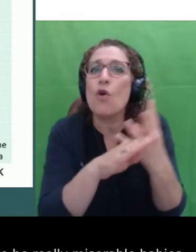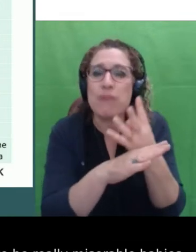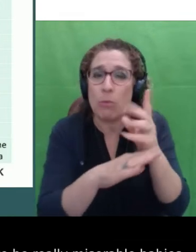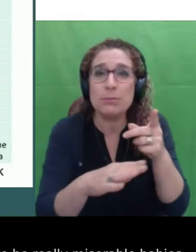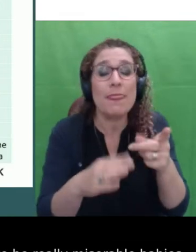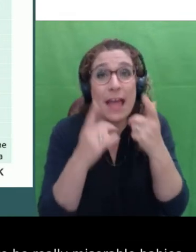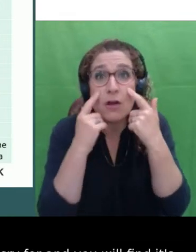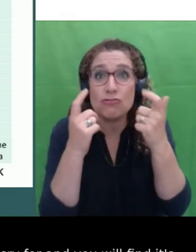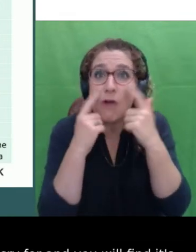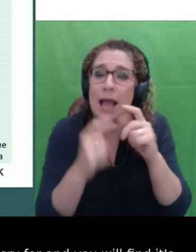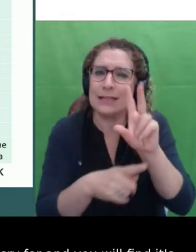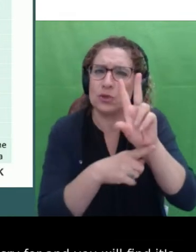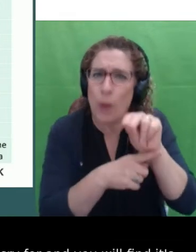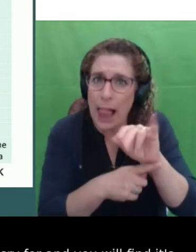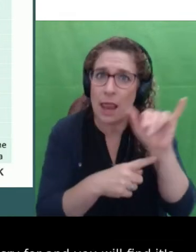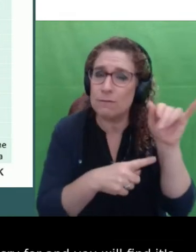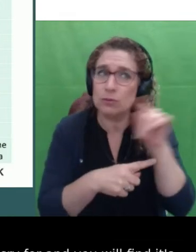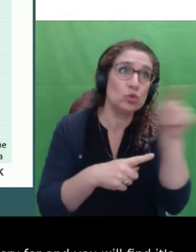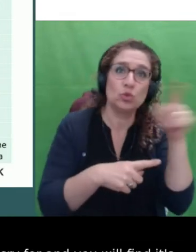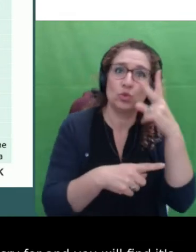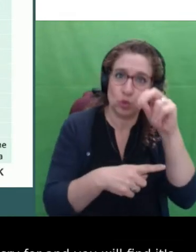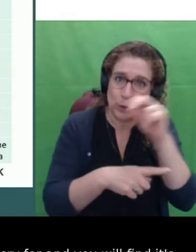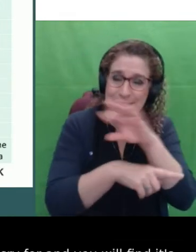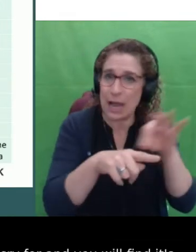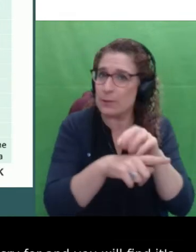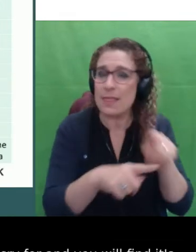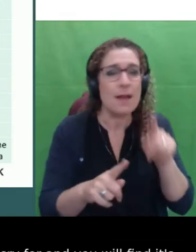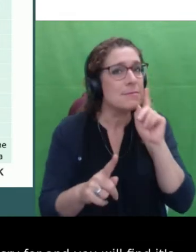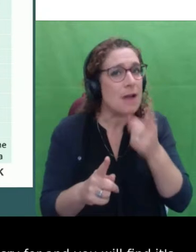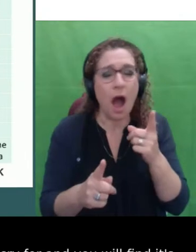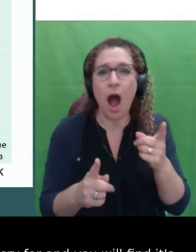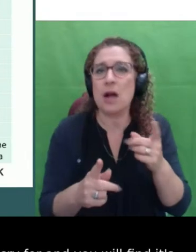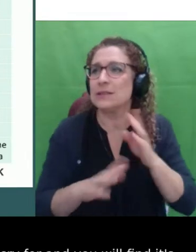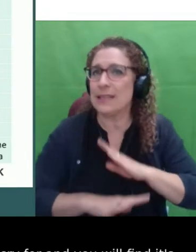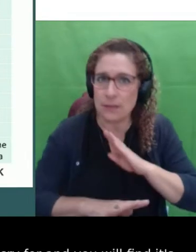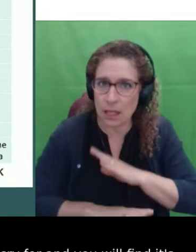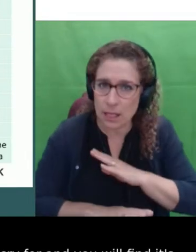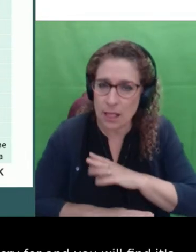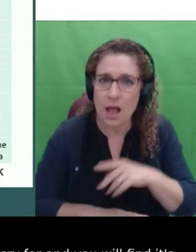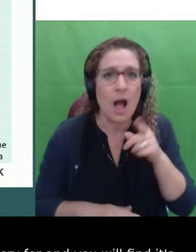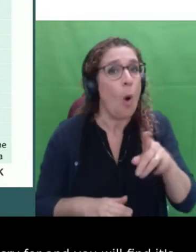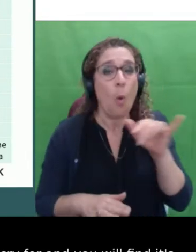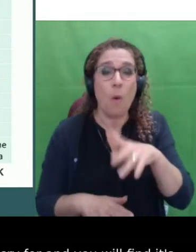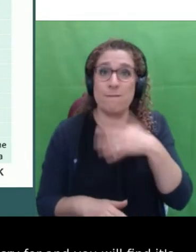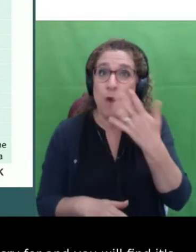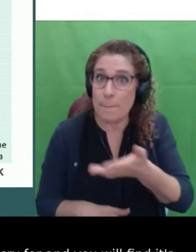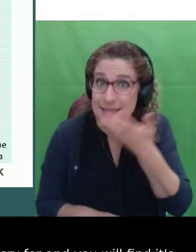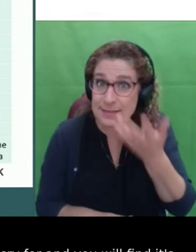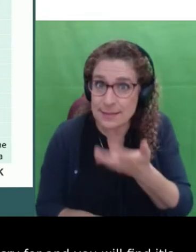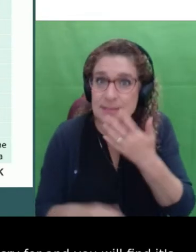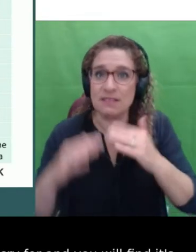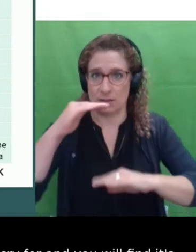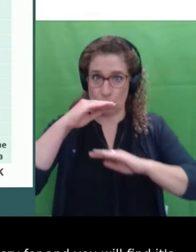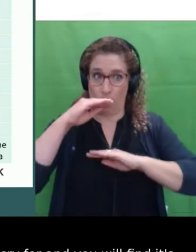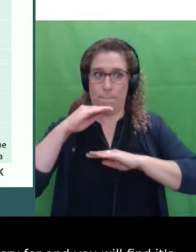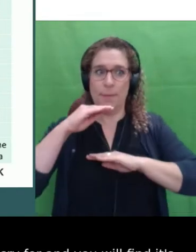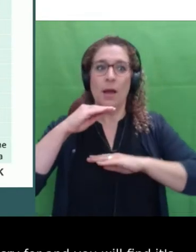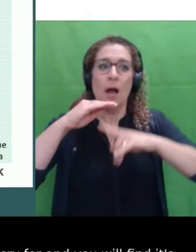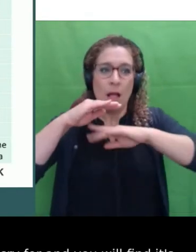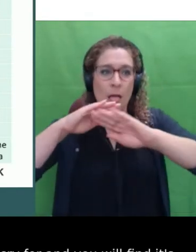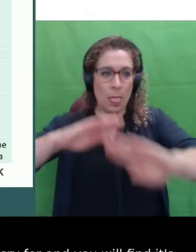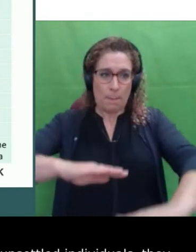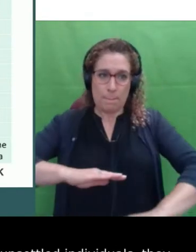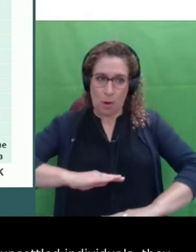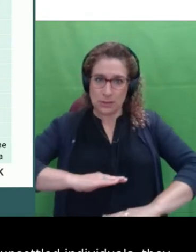day really unsettled individuals they vomit or if you look at the lower um guts then they may have lots of loose explosive